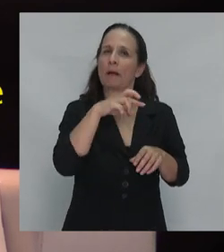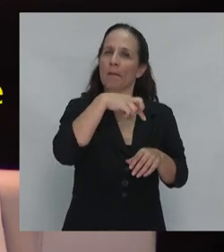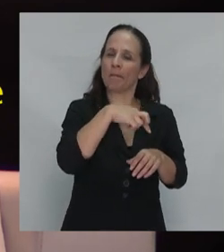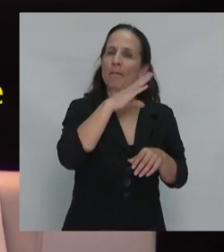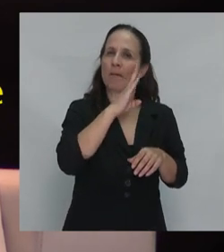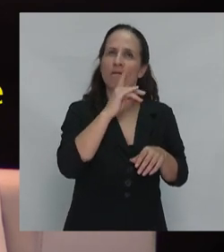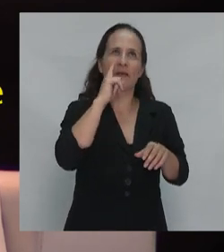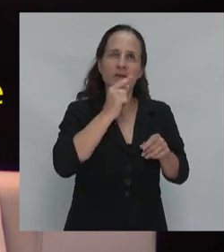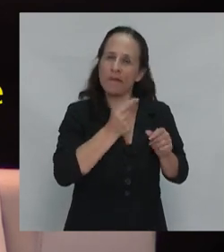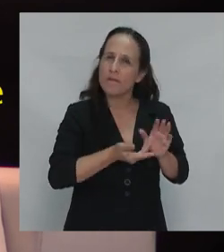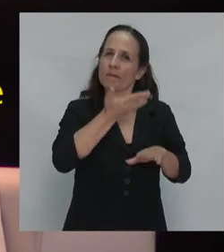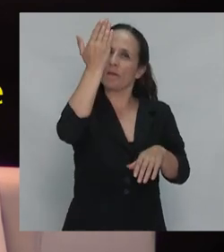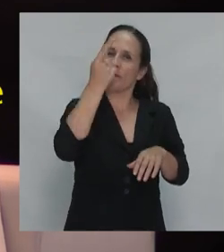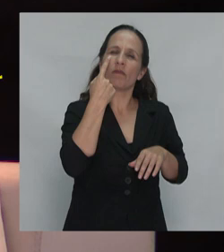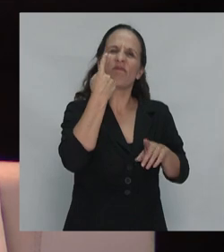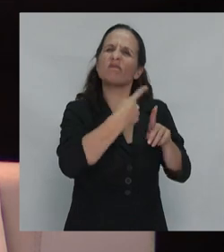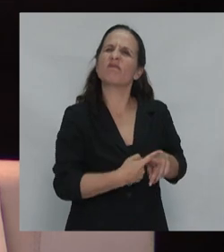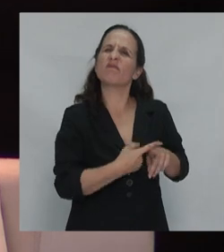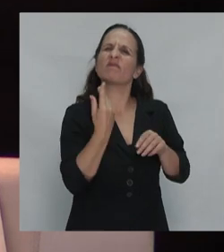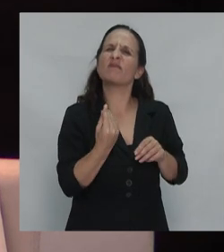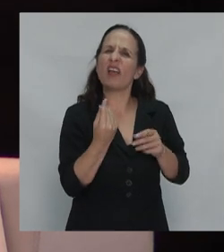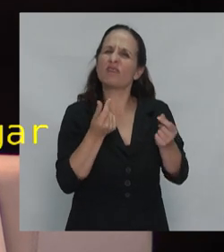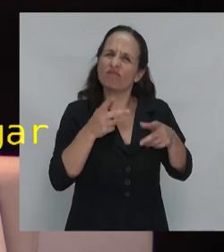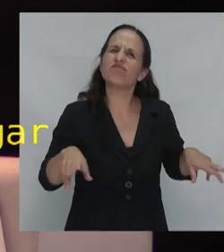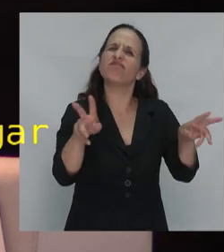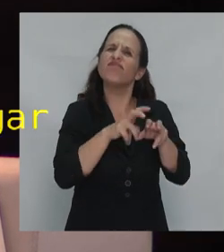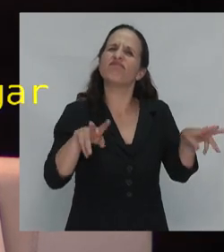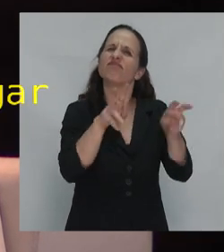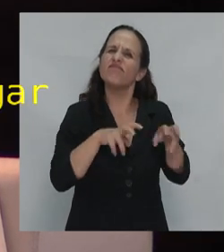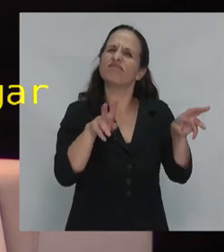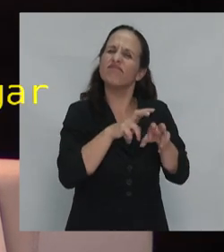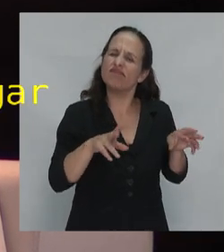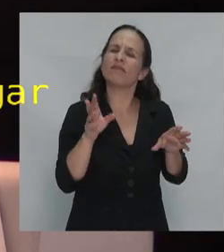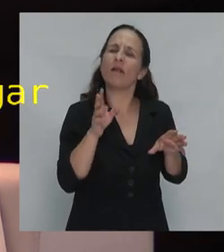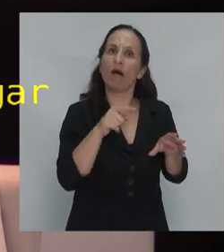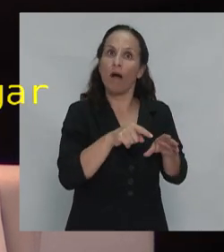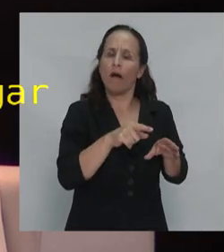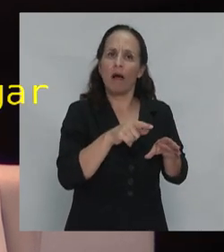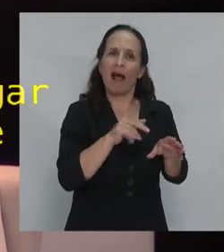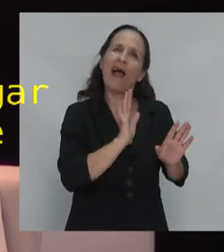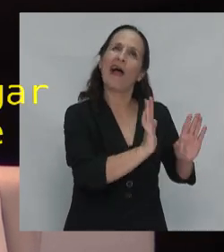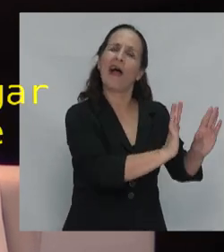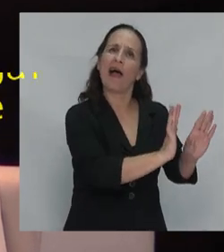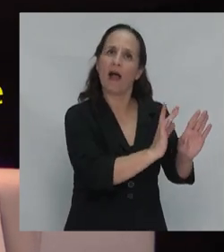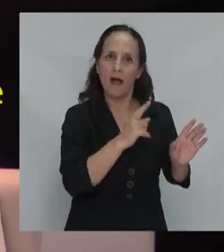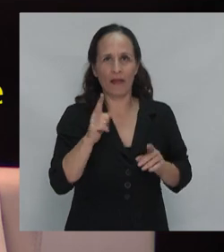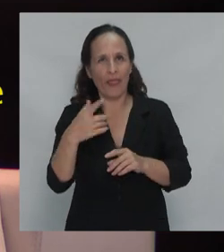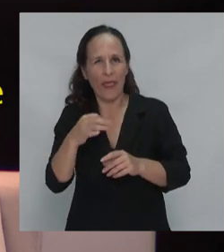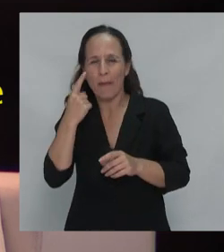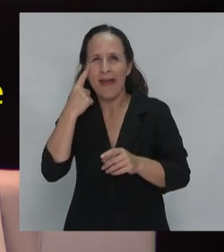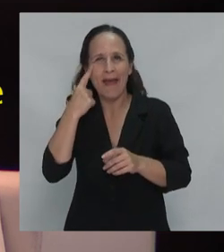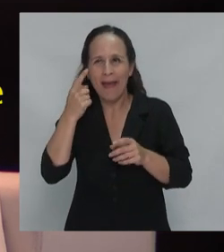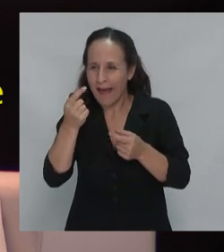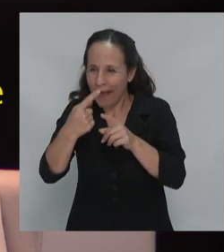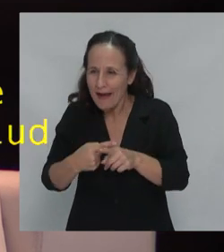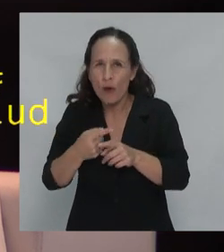measuring what we value most in our lives, the health of our children, their education, the